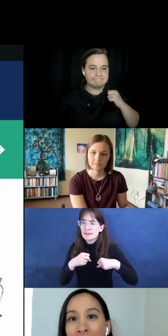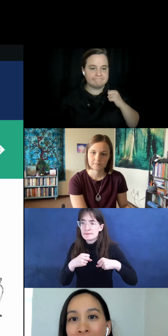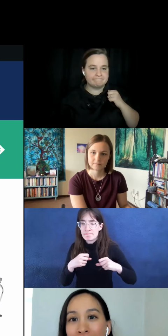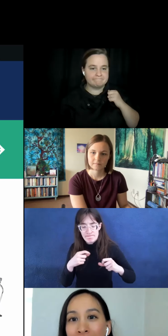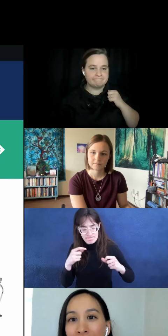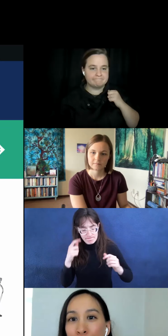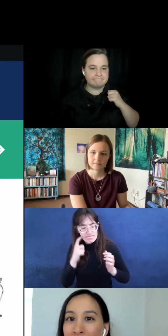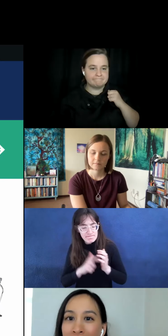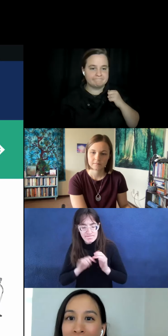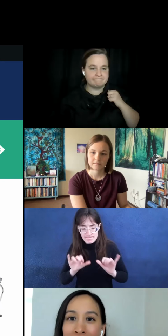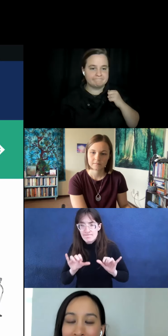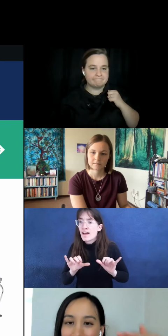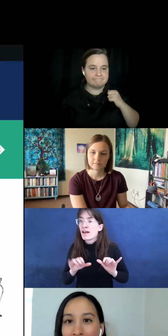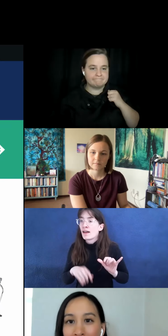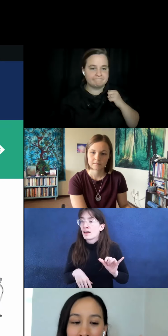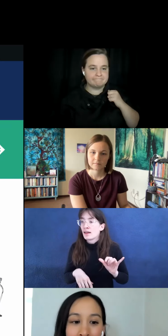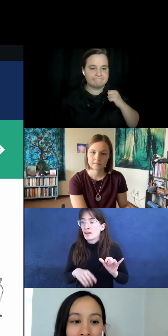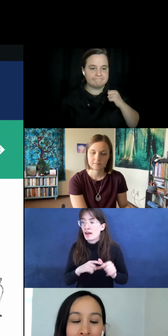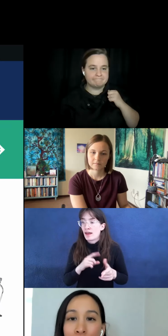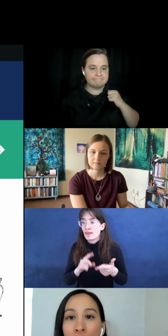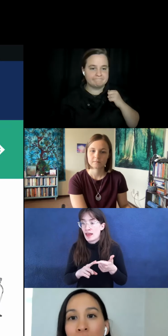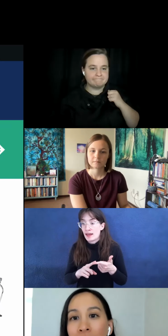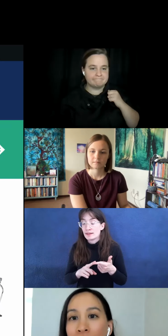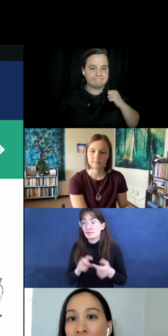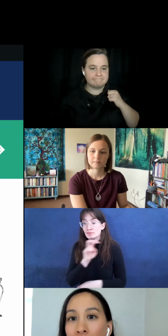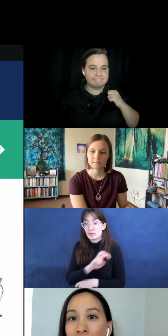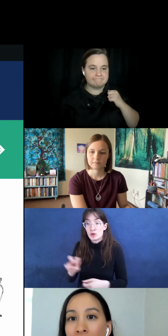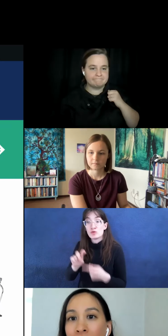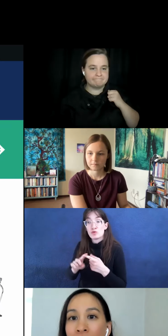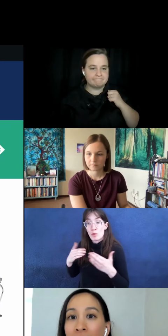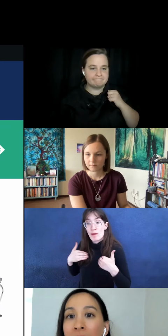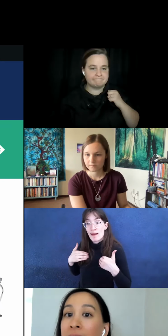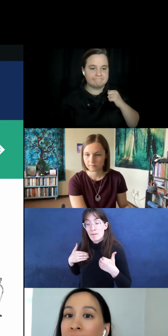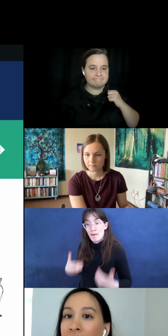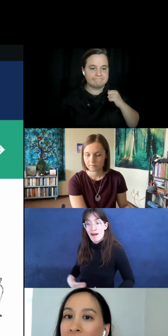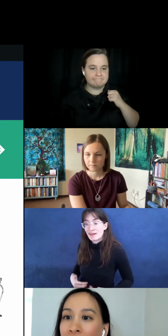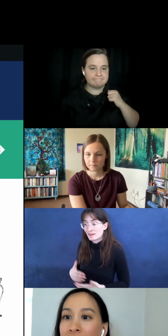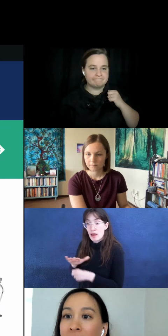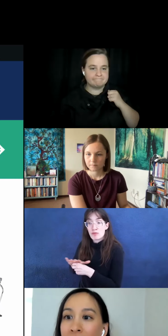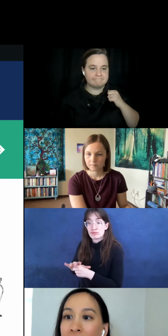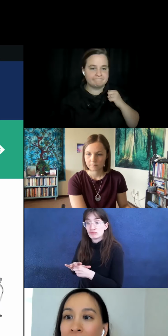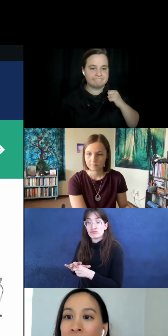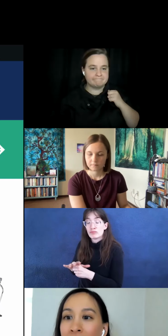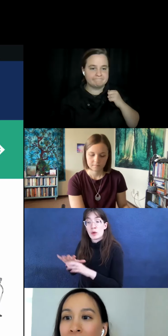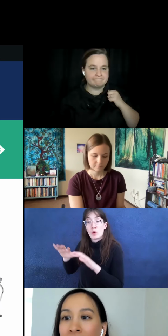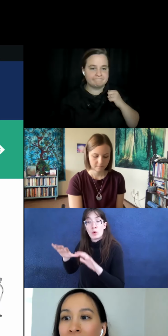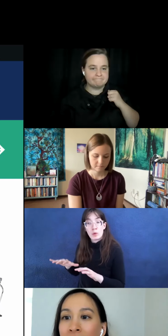then switching, seesawing to an area of our body that isn't as